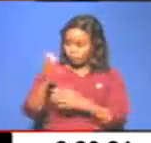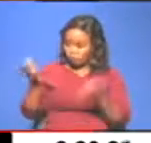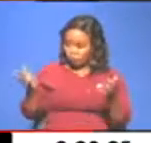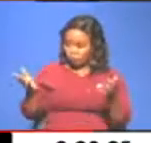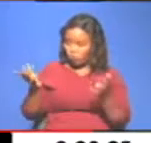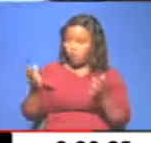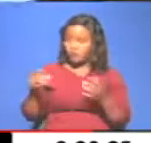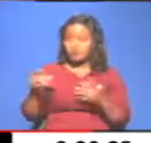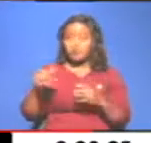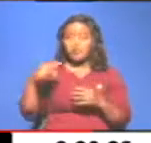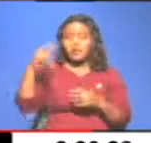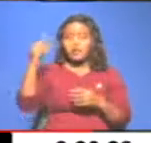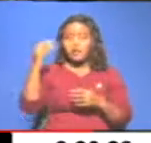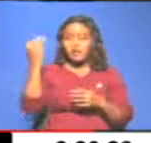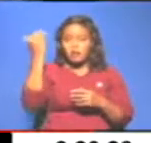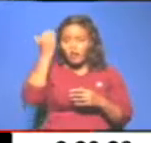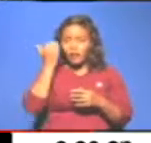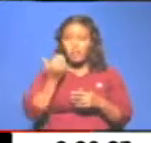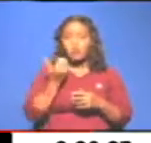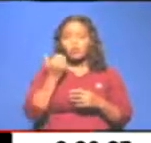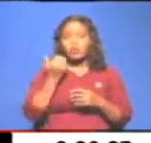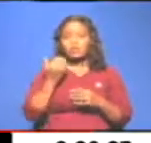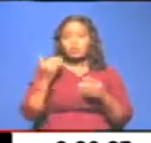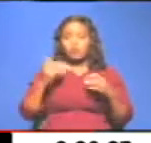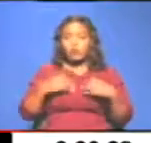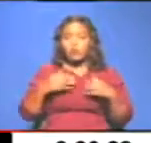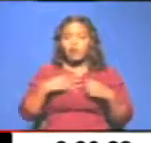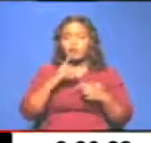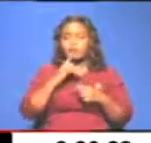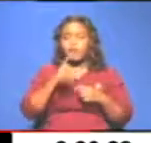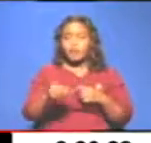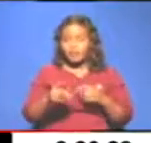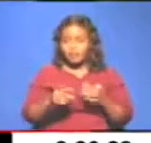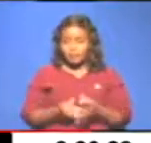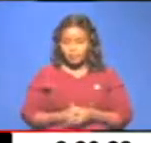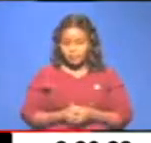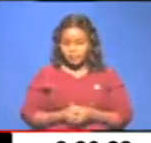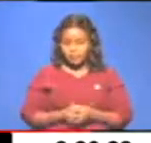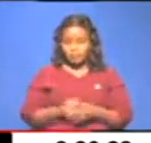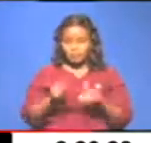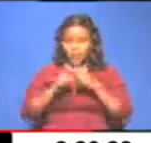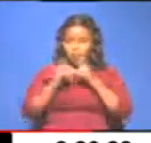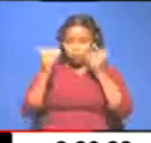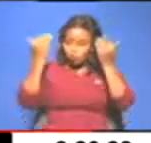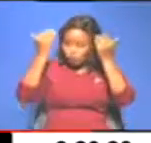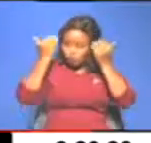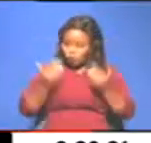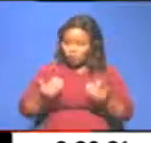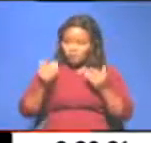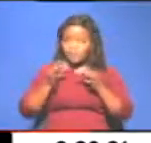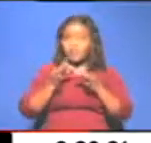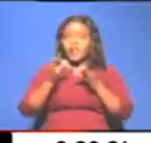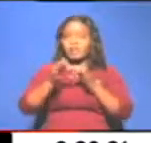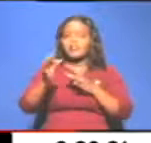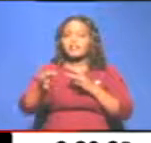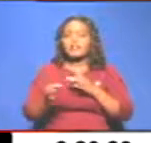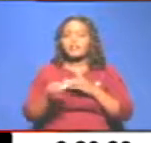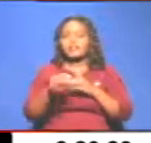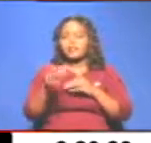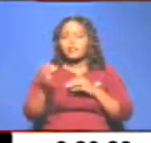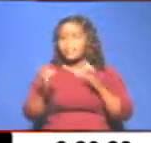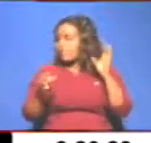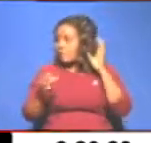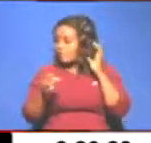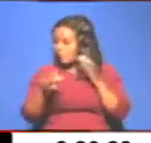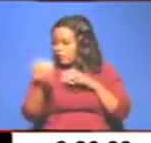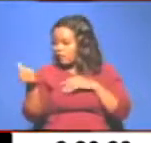the High Court will direct. However, the court extended summons against three other accused persons,